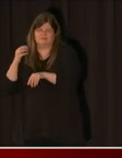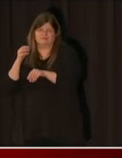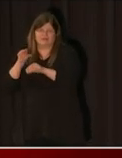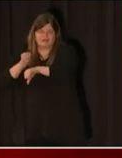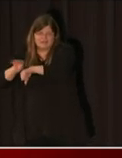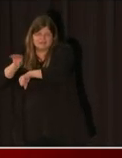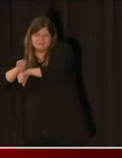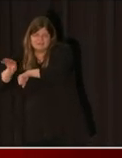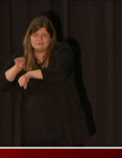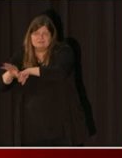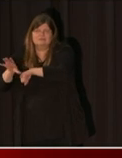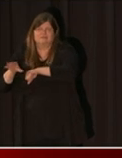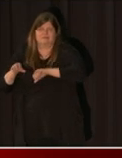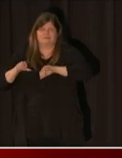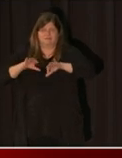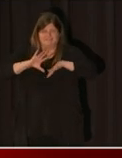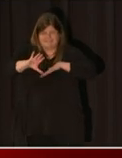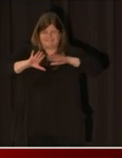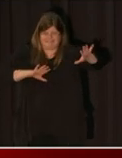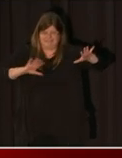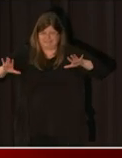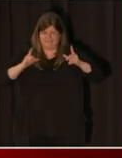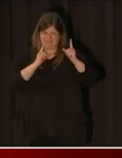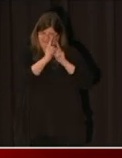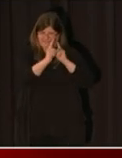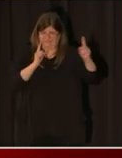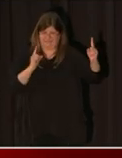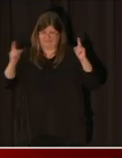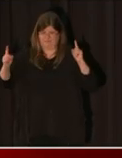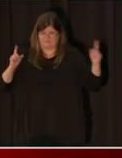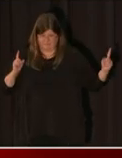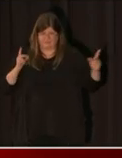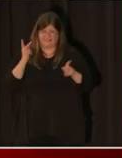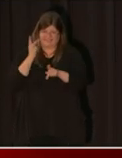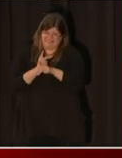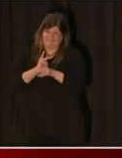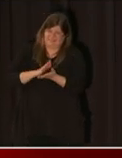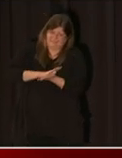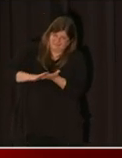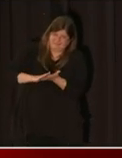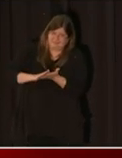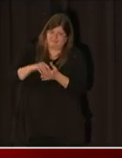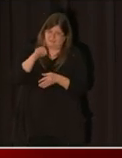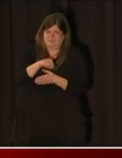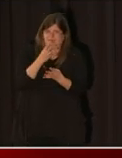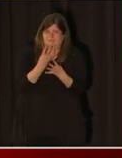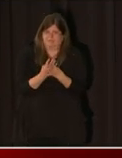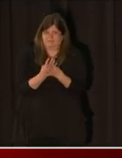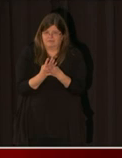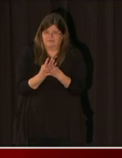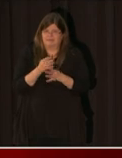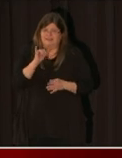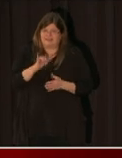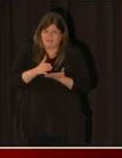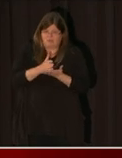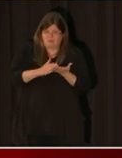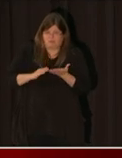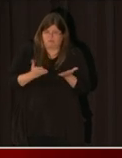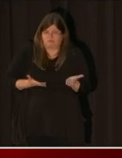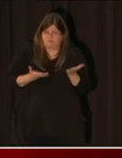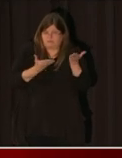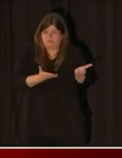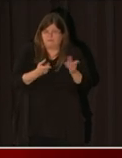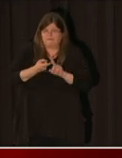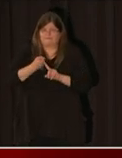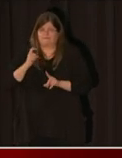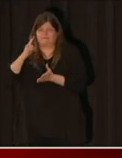cleaning at the facility. And so those were some of the recommendations outlined in the